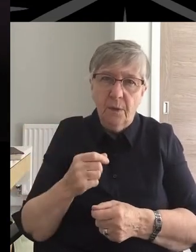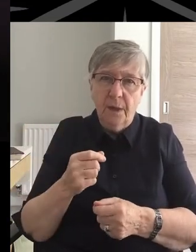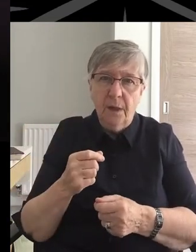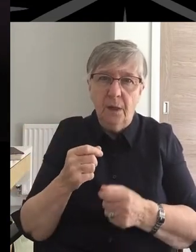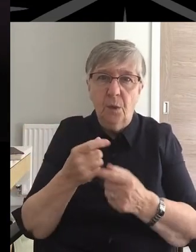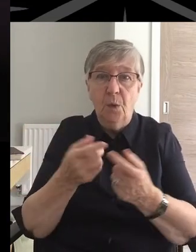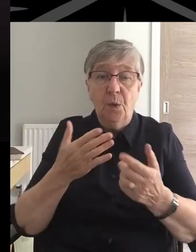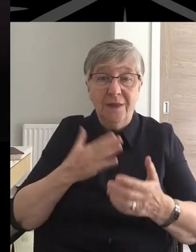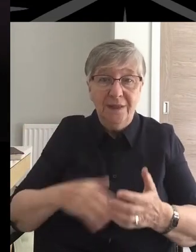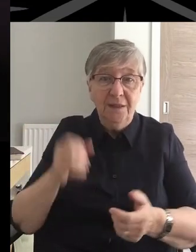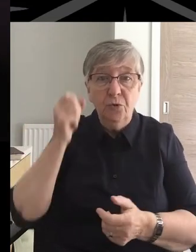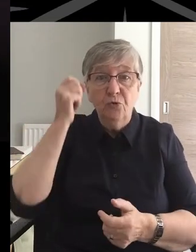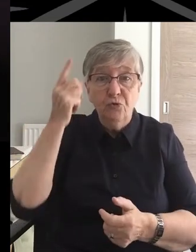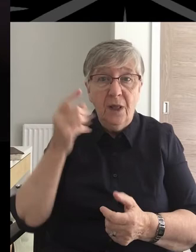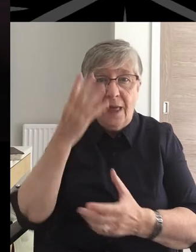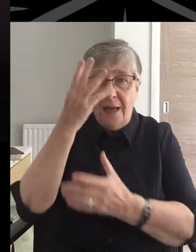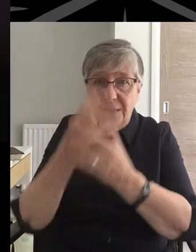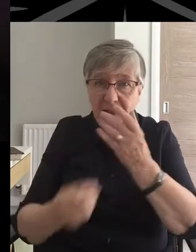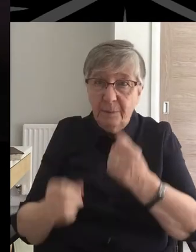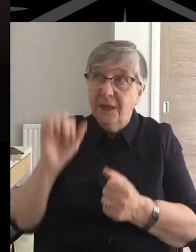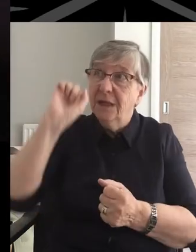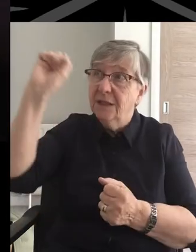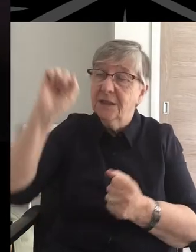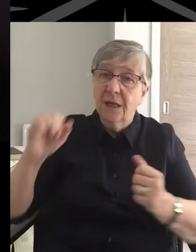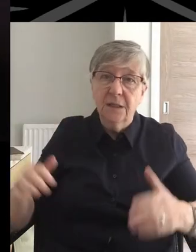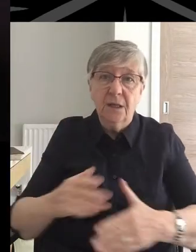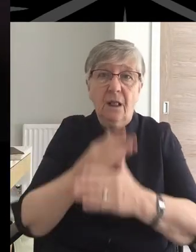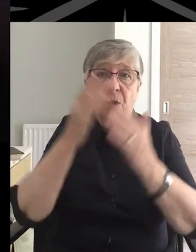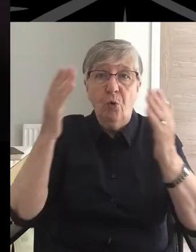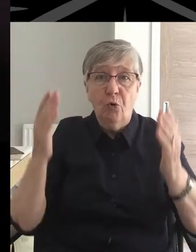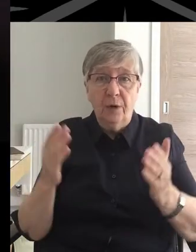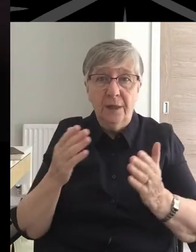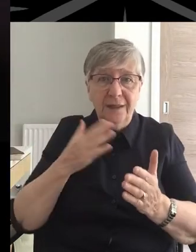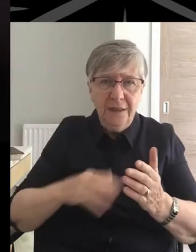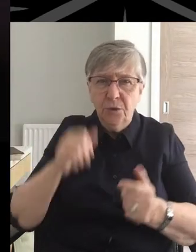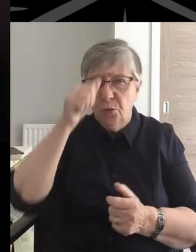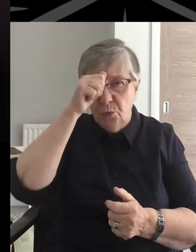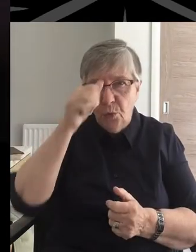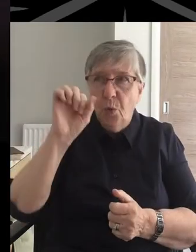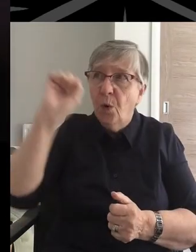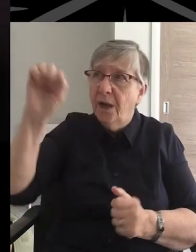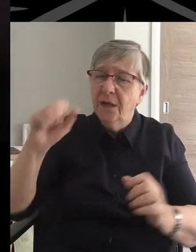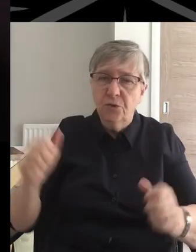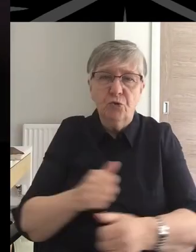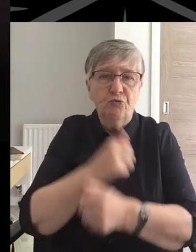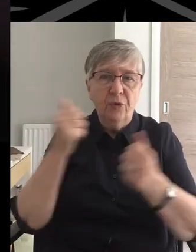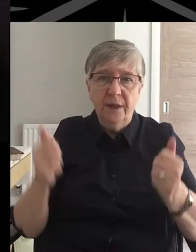need to realize and experience his glory, that we need to know his greatness.